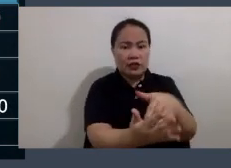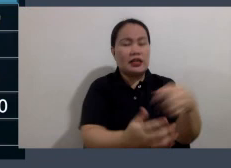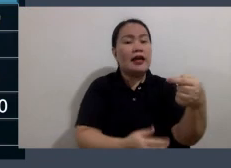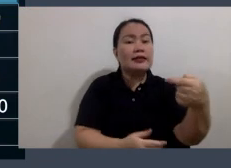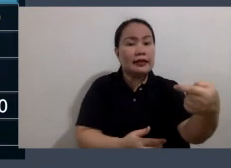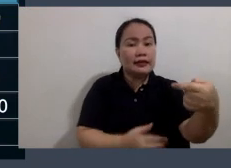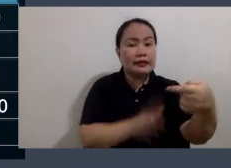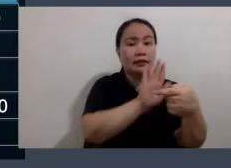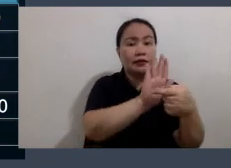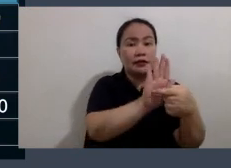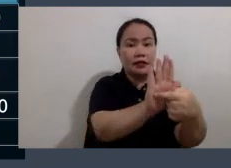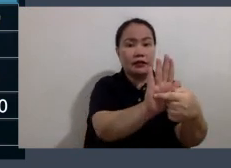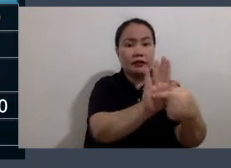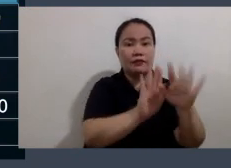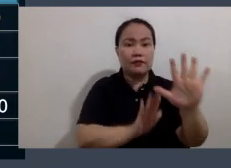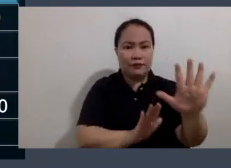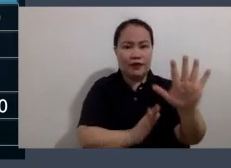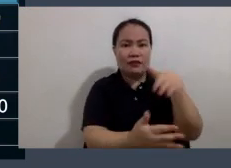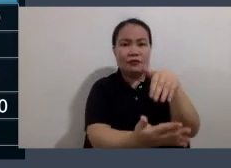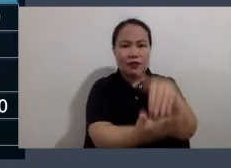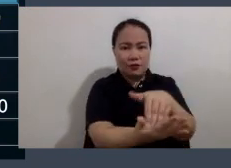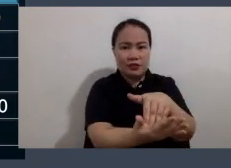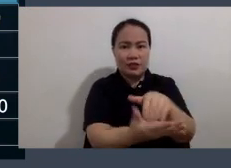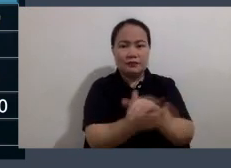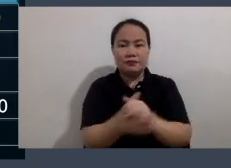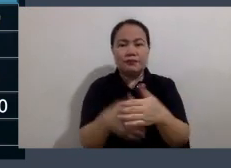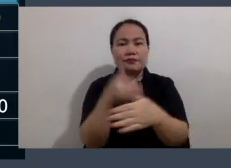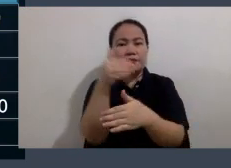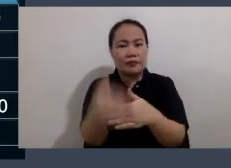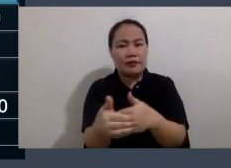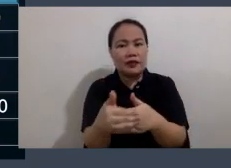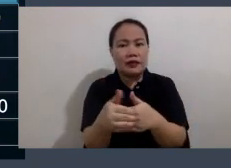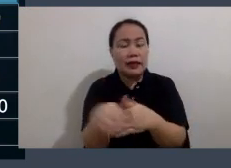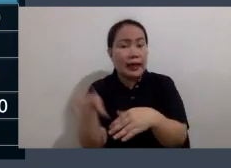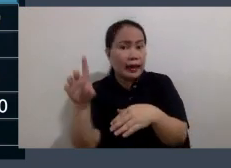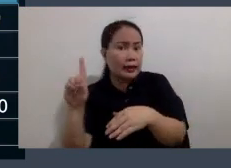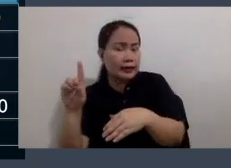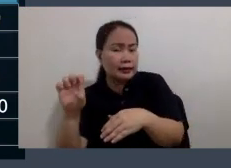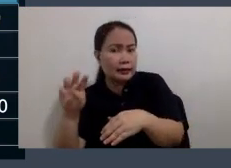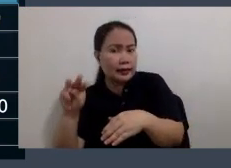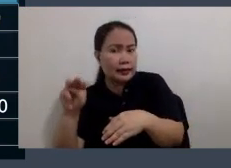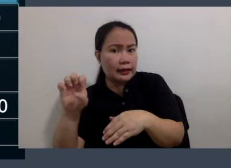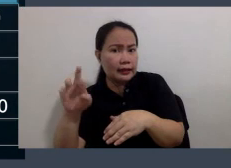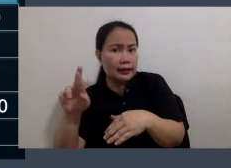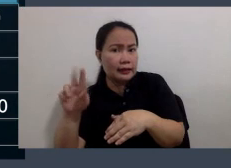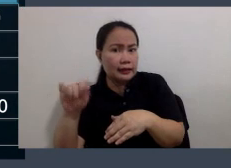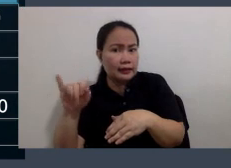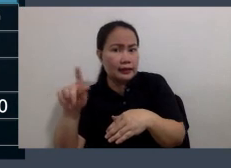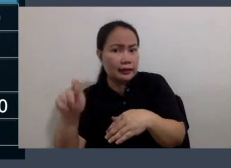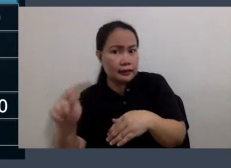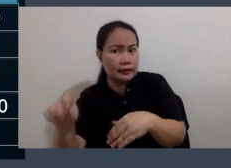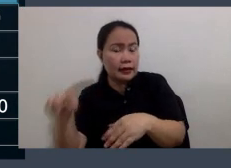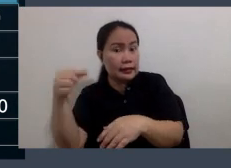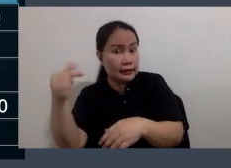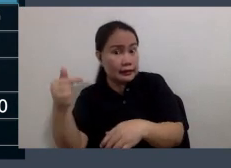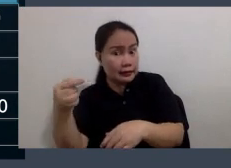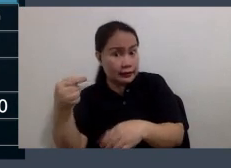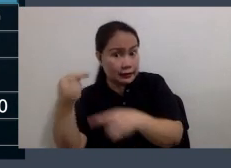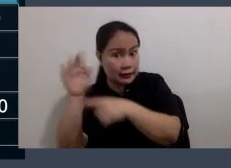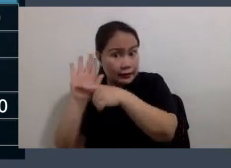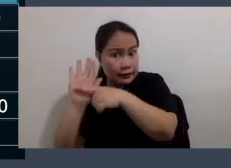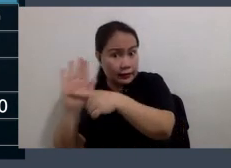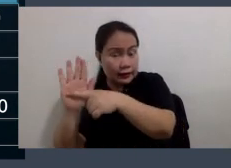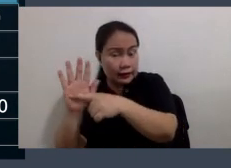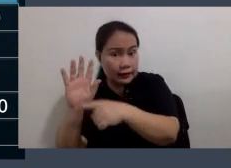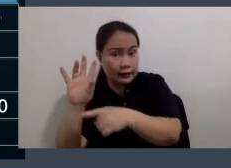is negative 5,000. Next, the merit of 7 points. So, merit or